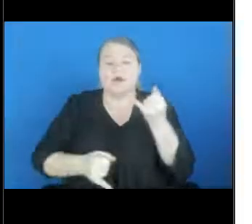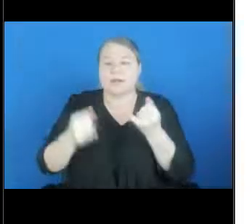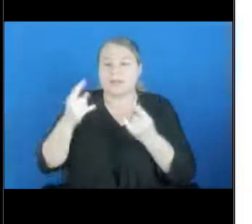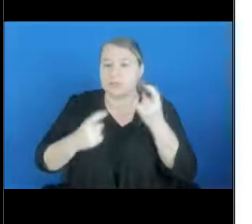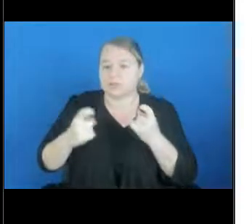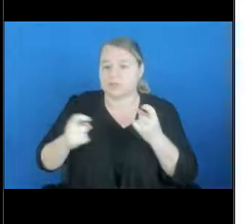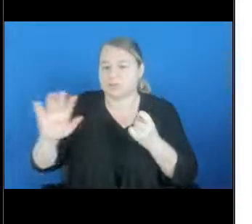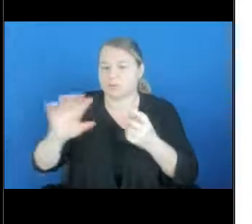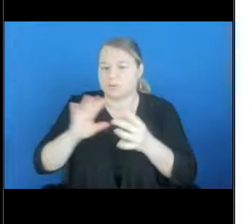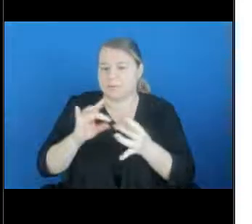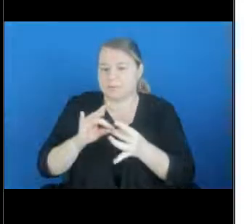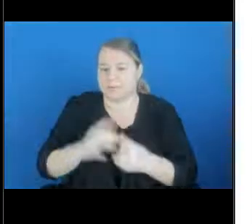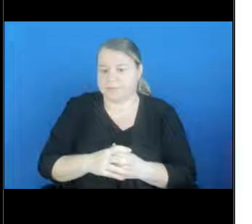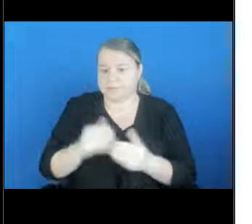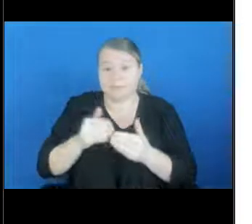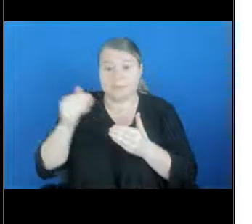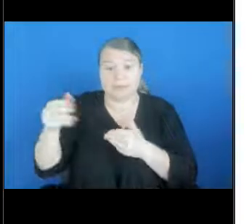please.